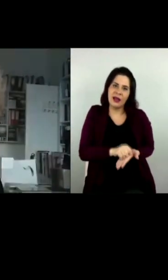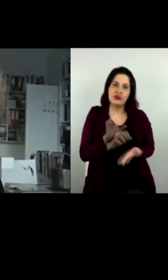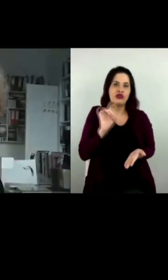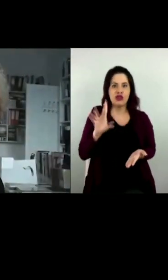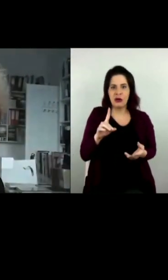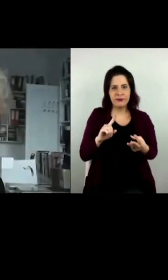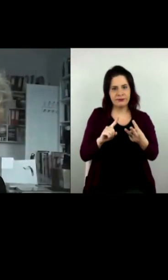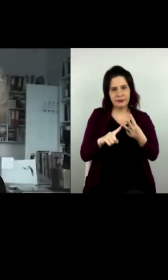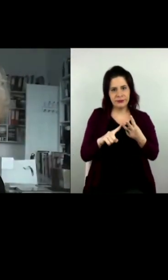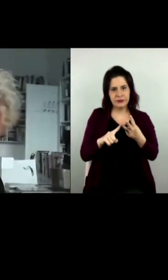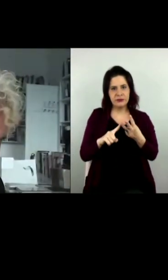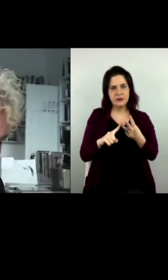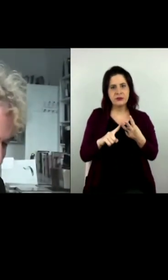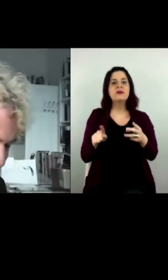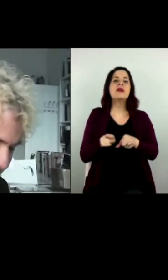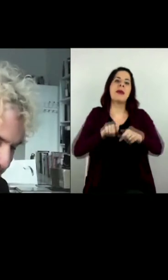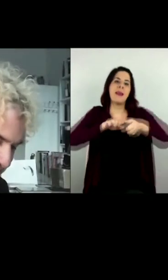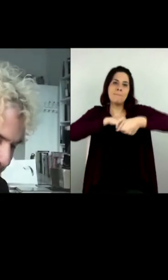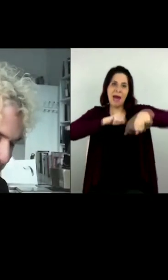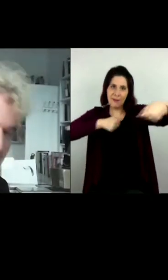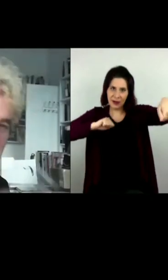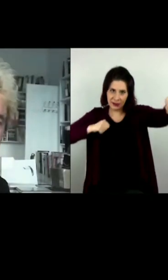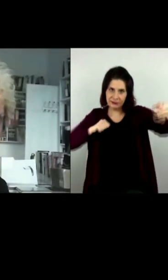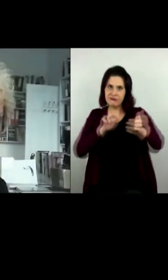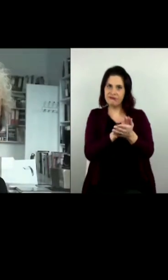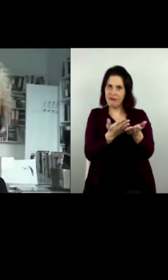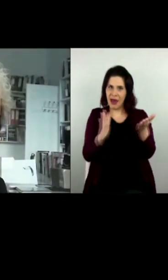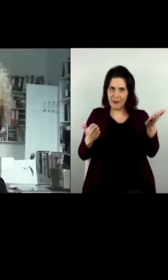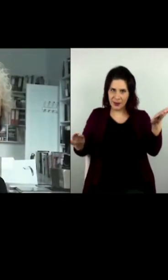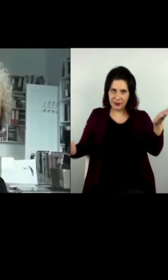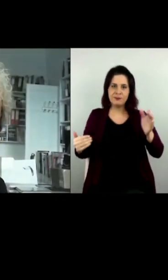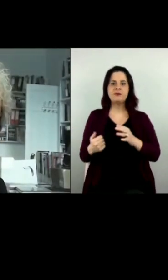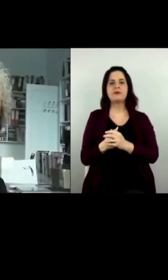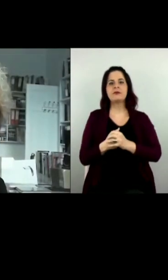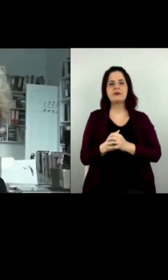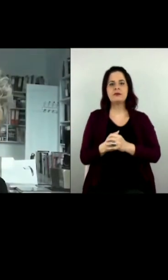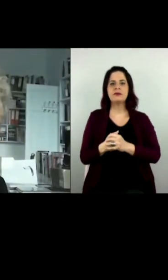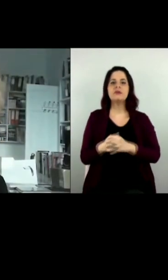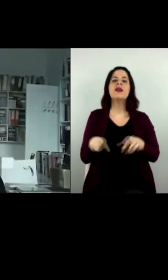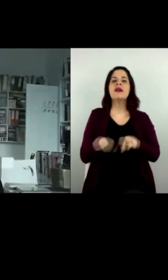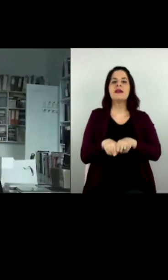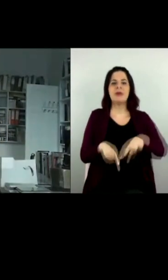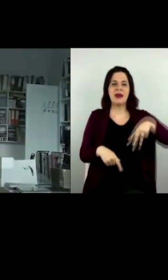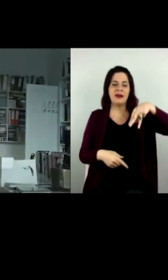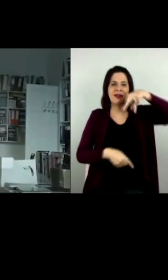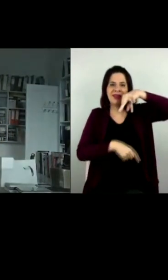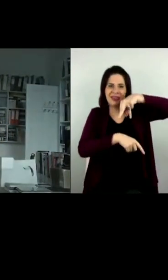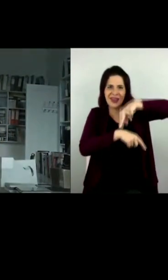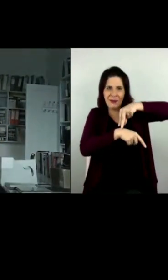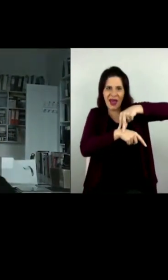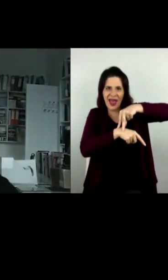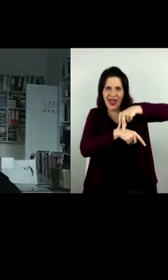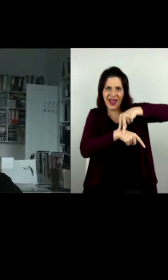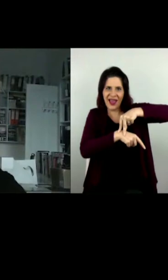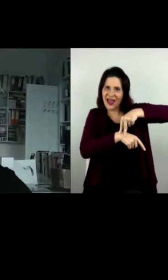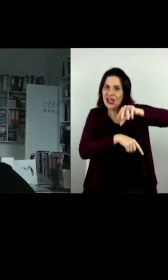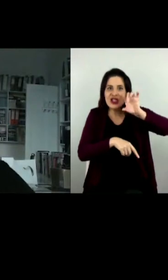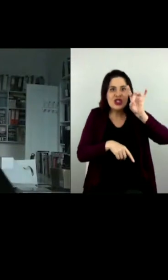this map, and this tripod. And that's all. That's